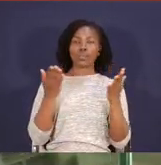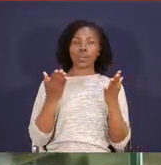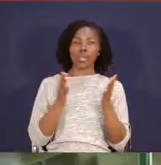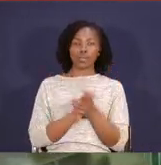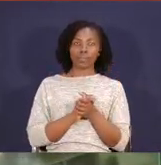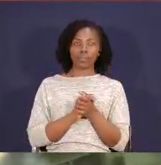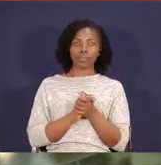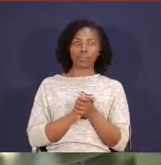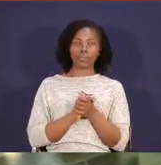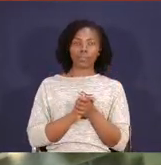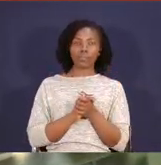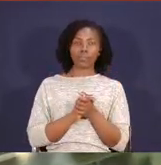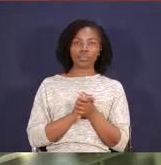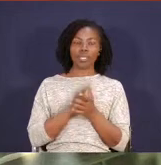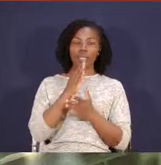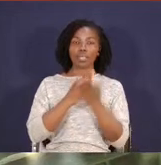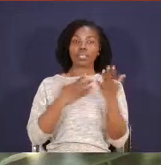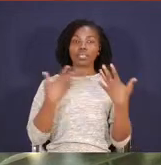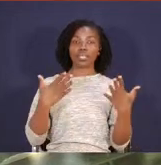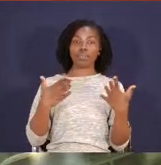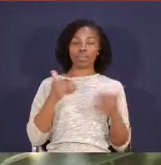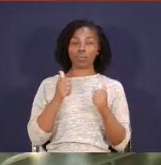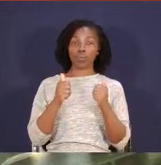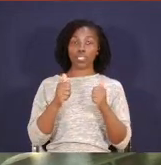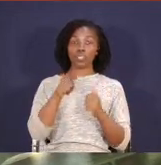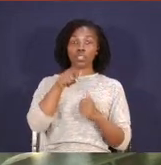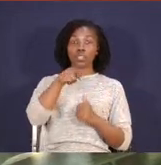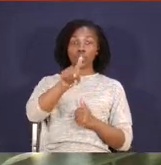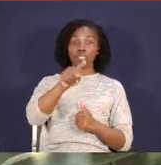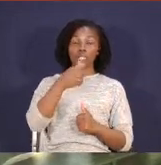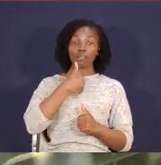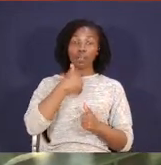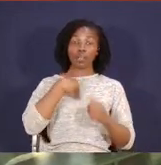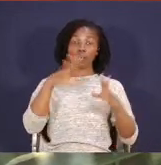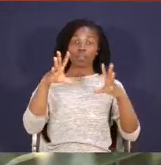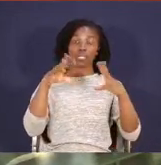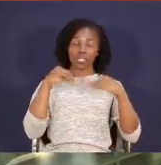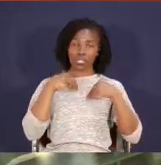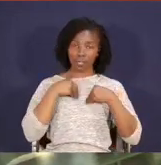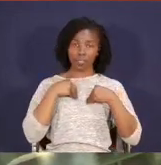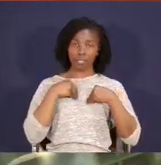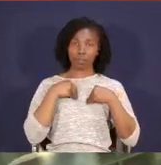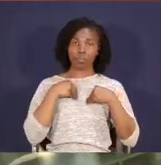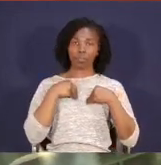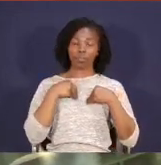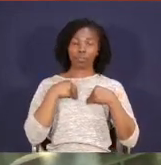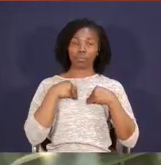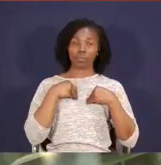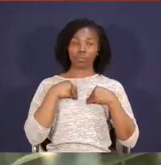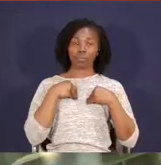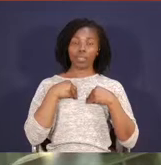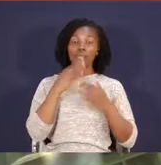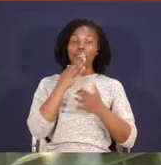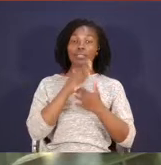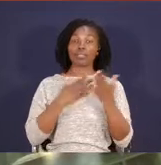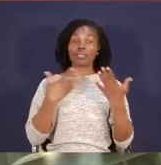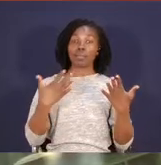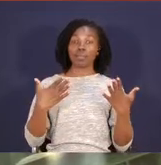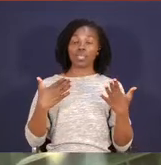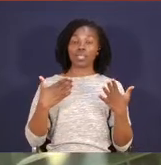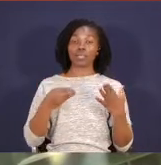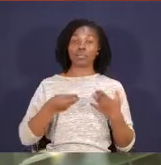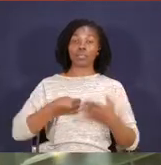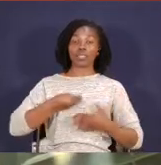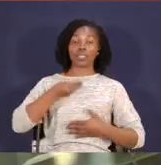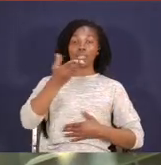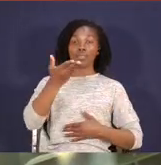stewardship is something given. At the center of stewardship is something you have received, is something given.